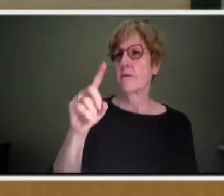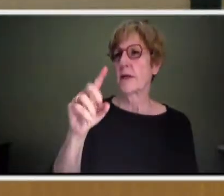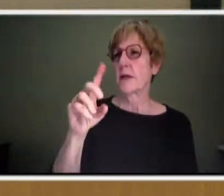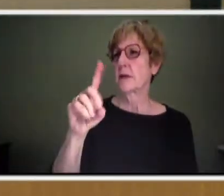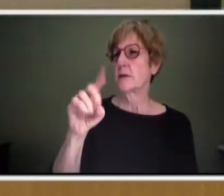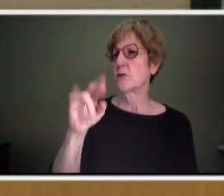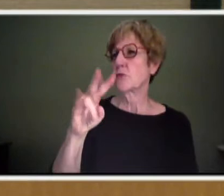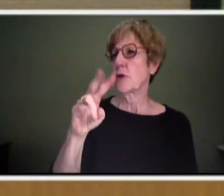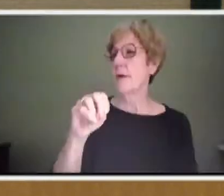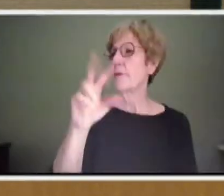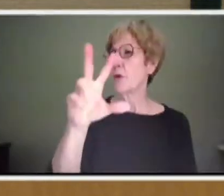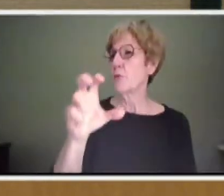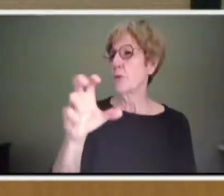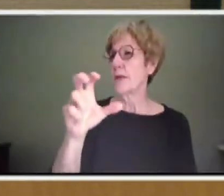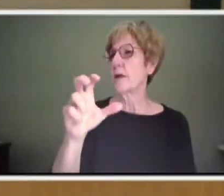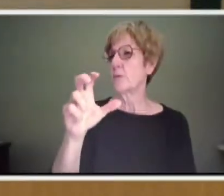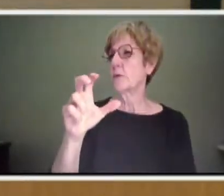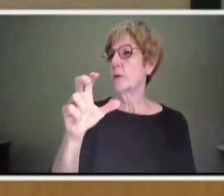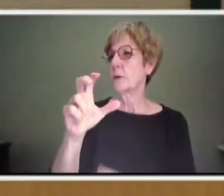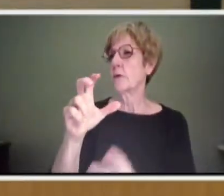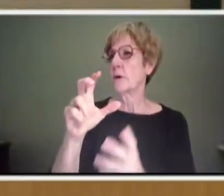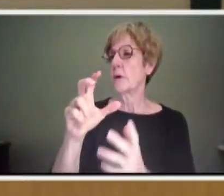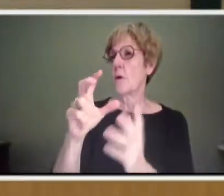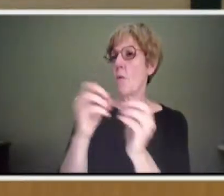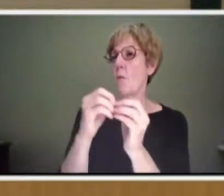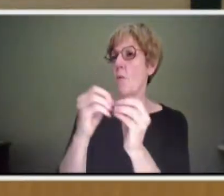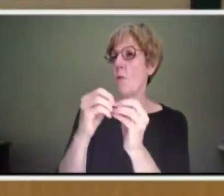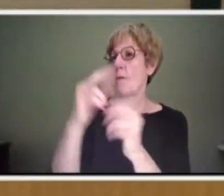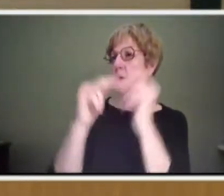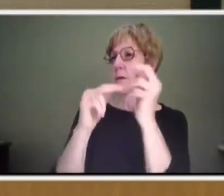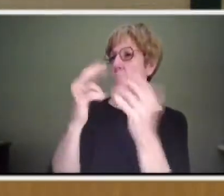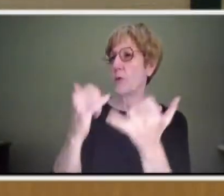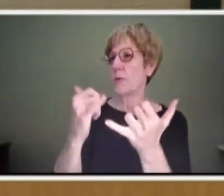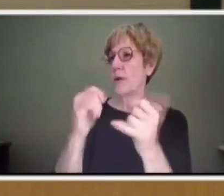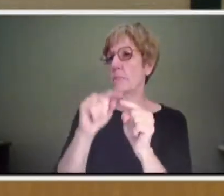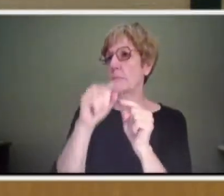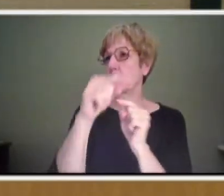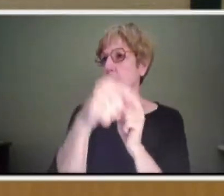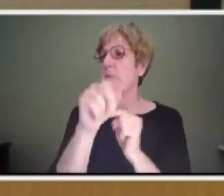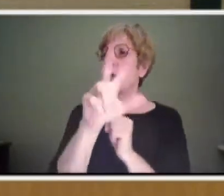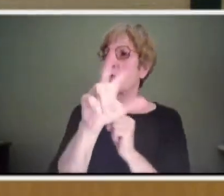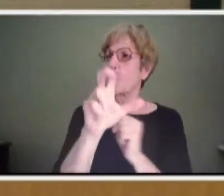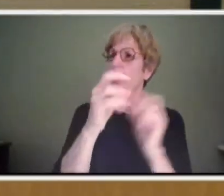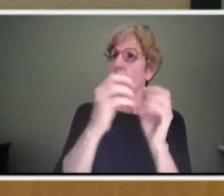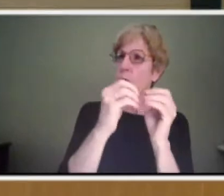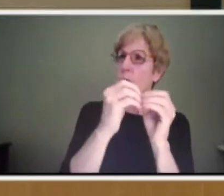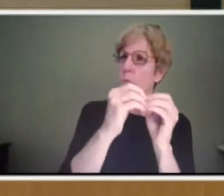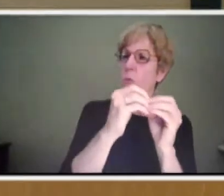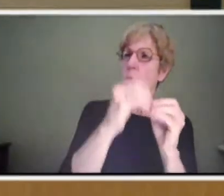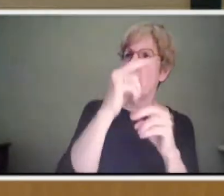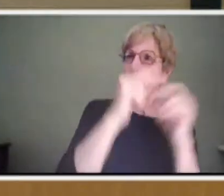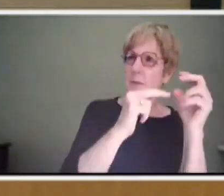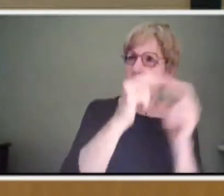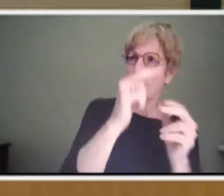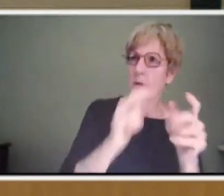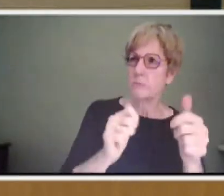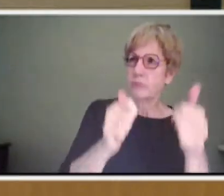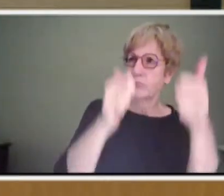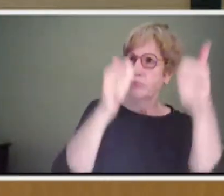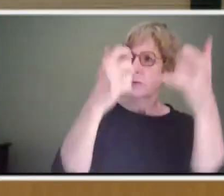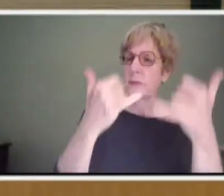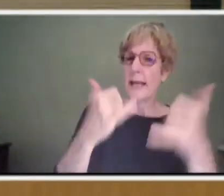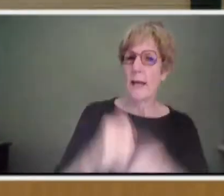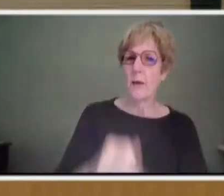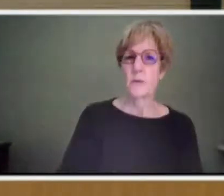that are being built now. Just on the other side of 45, you've got 300 more being built. And I guess I could use the pointer,